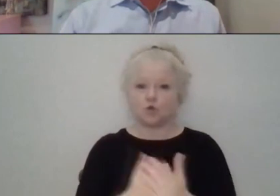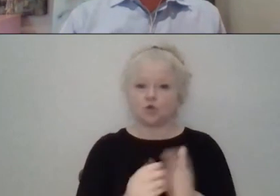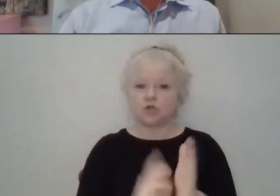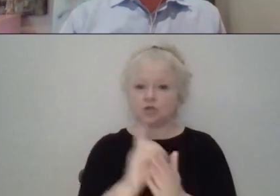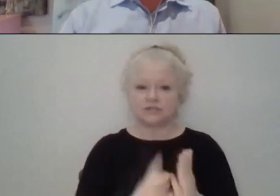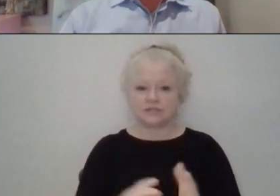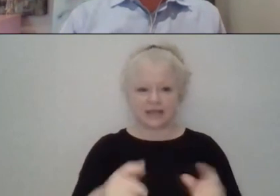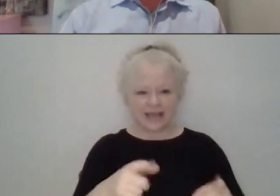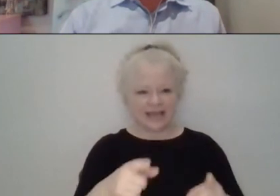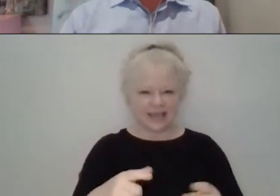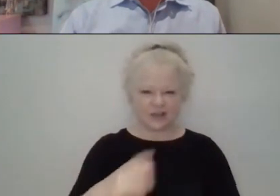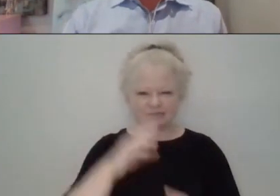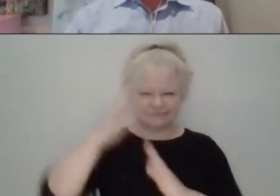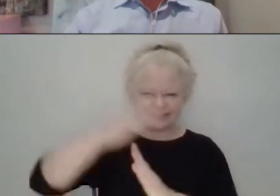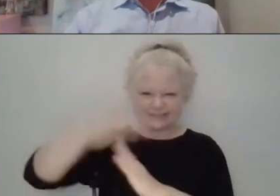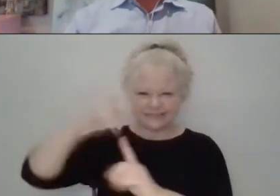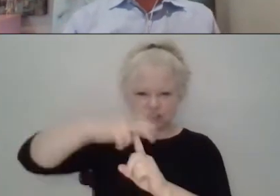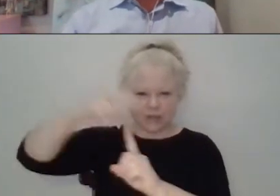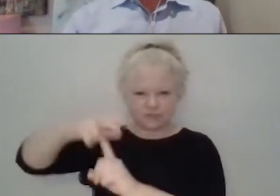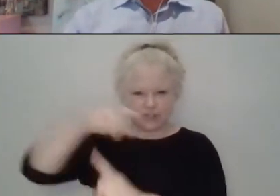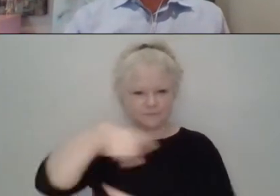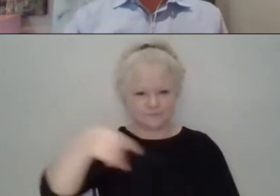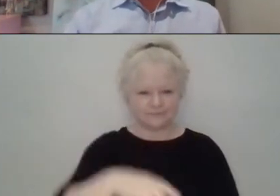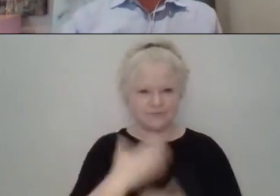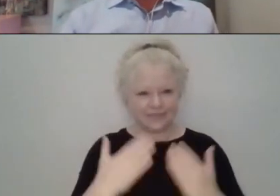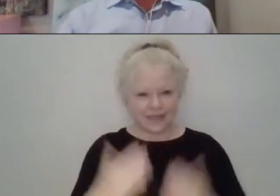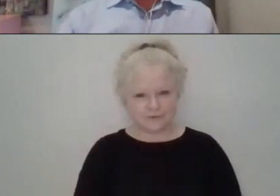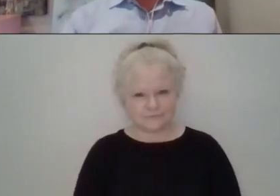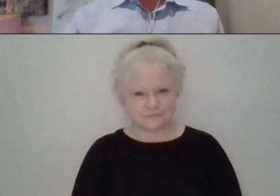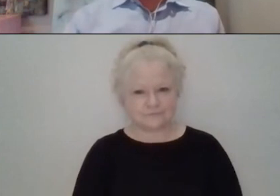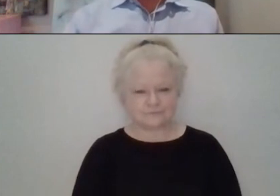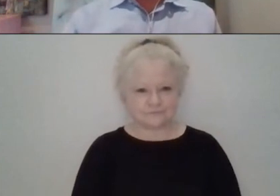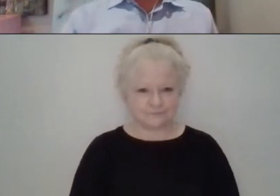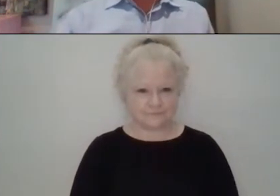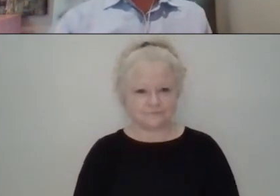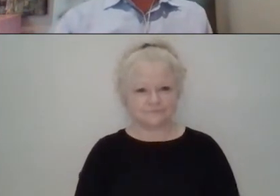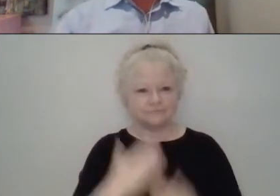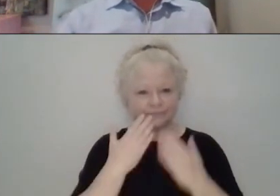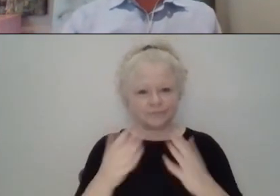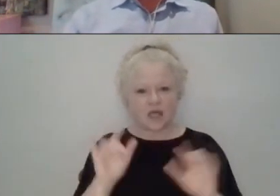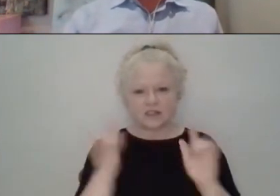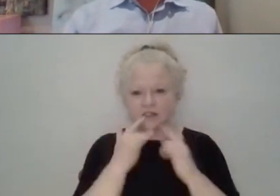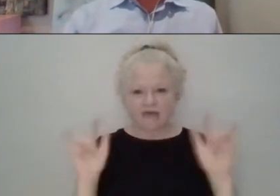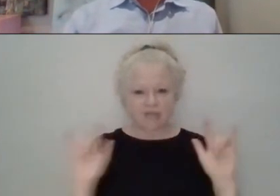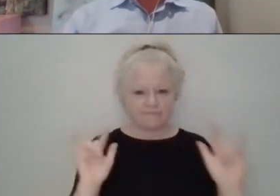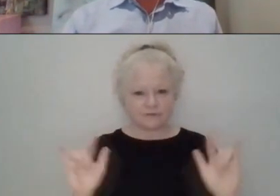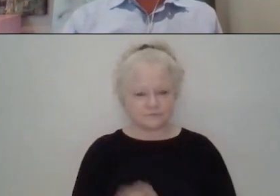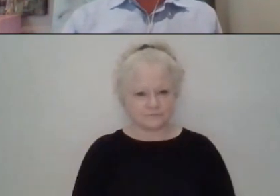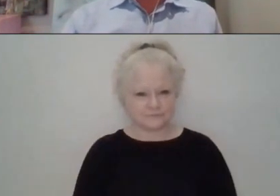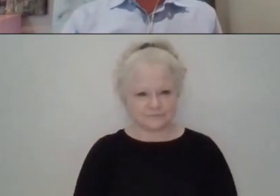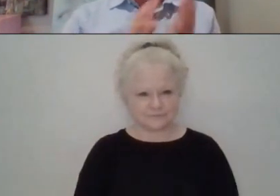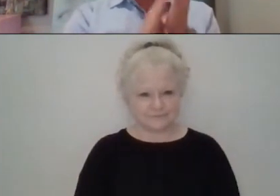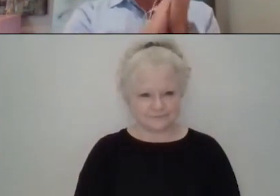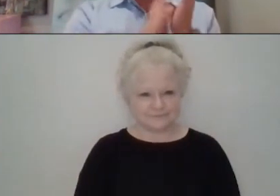big heavy hitters right here. Hector Esrawe Studios, Carlos Martinez from Gensler. Big love. Thank you, Cindy. Thank